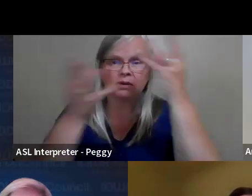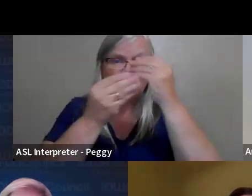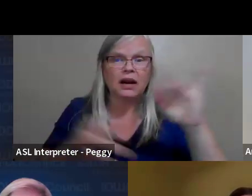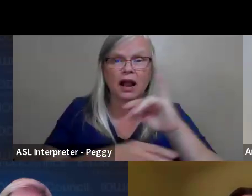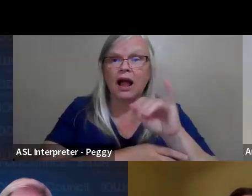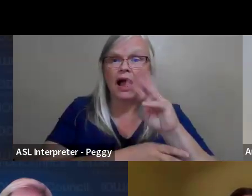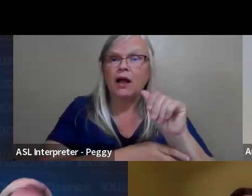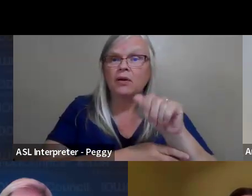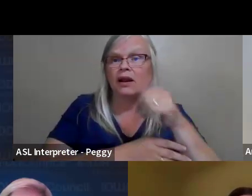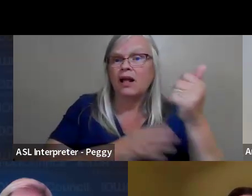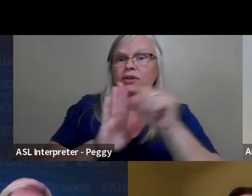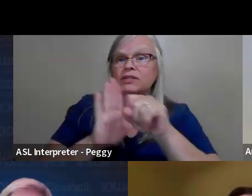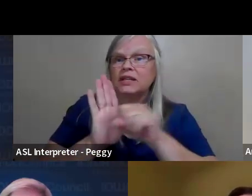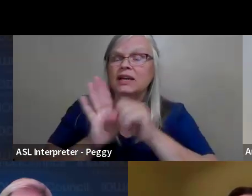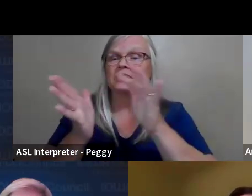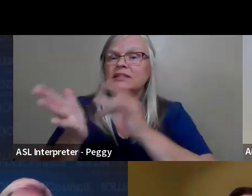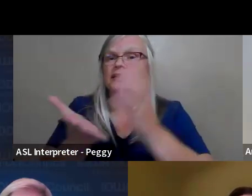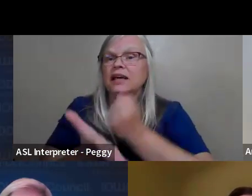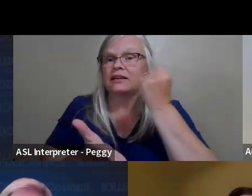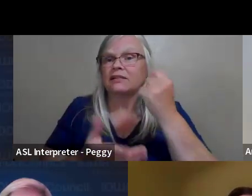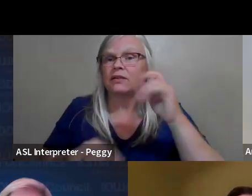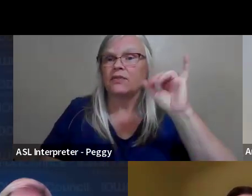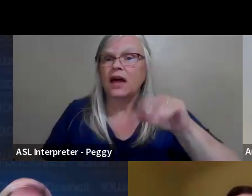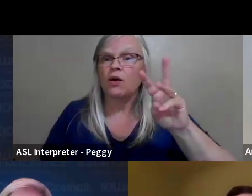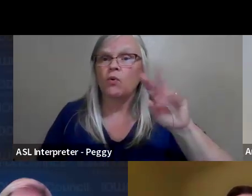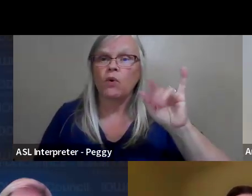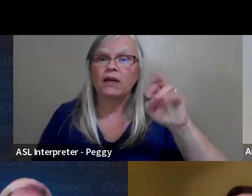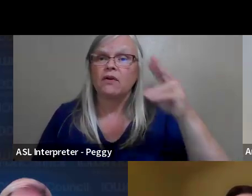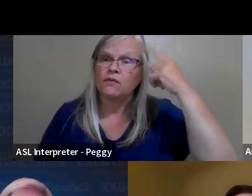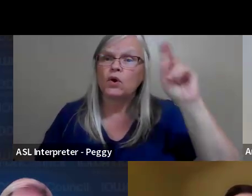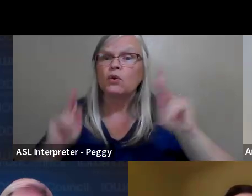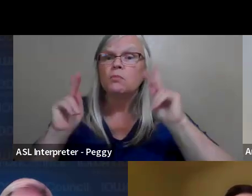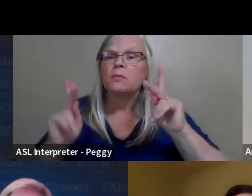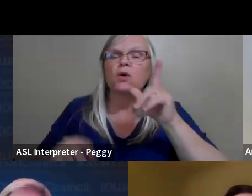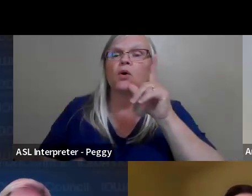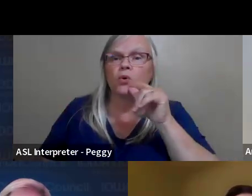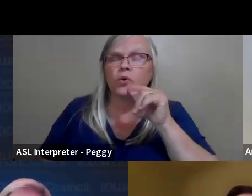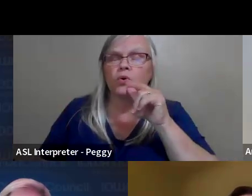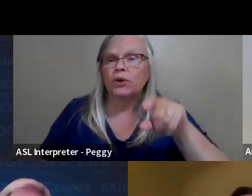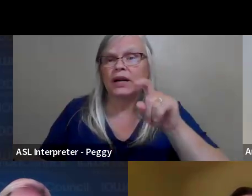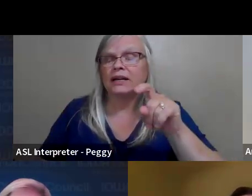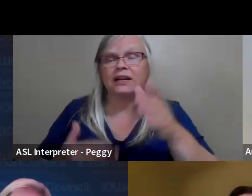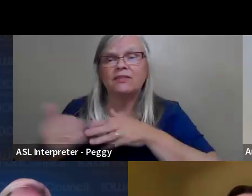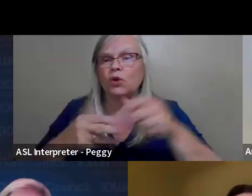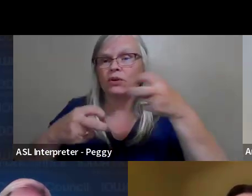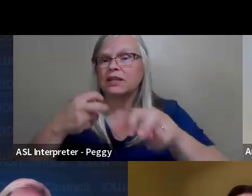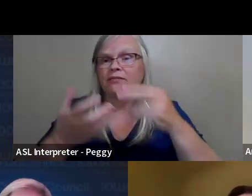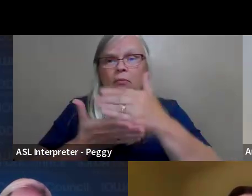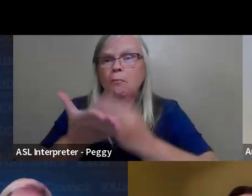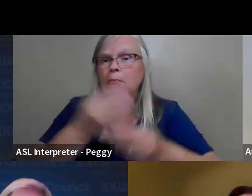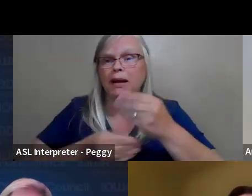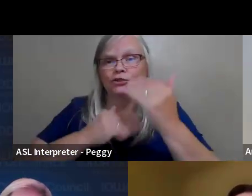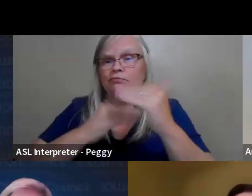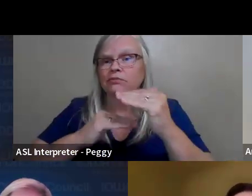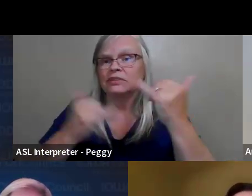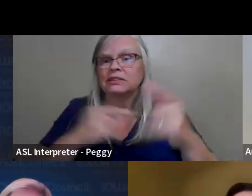other states take advantage of that waiver for people who truly need it, even in a tough budgetary time. Another thing we got was